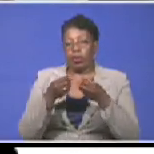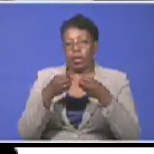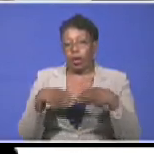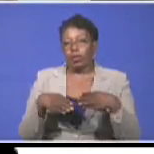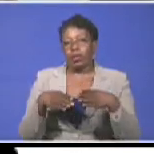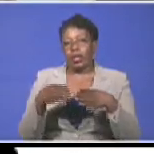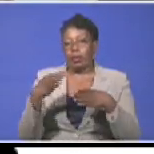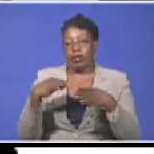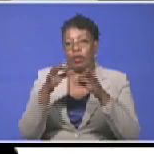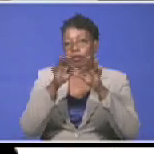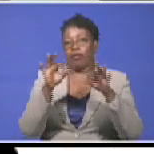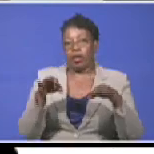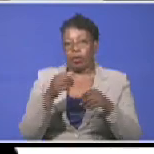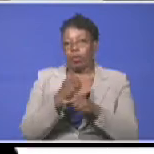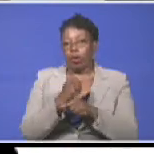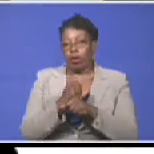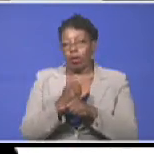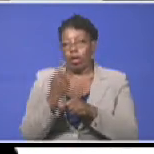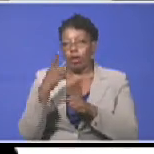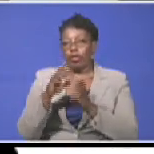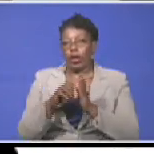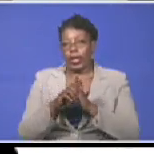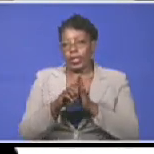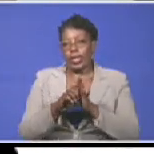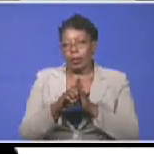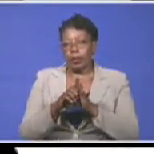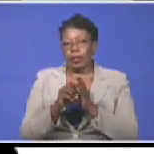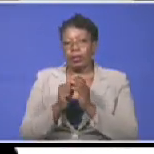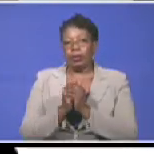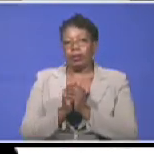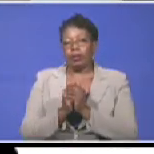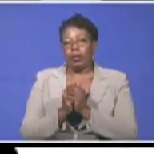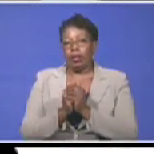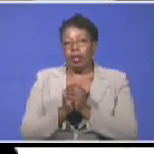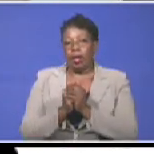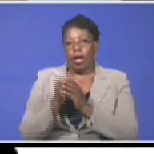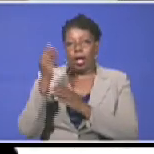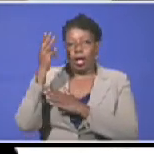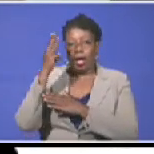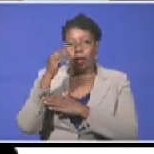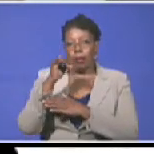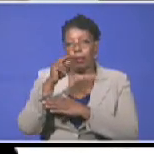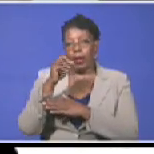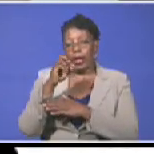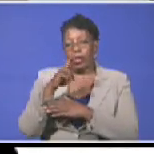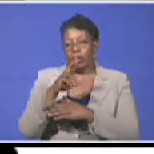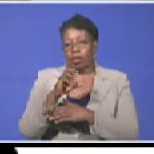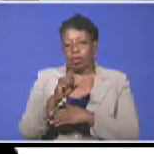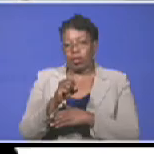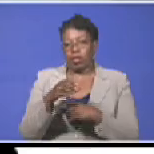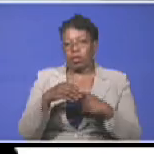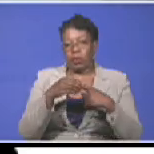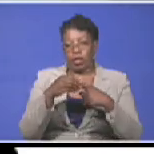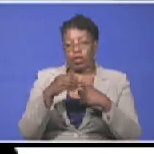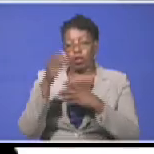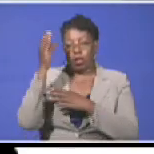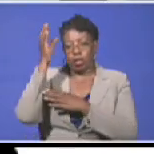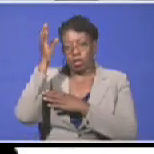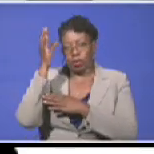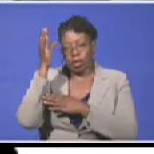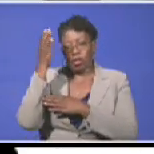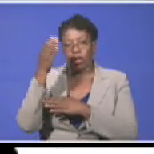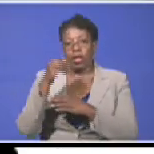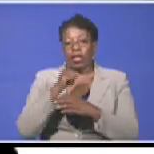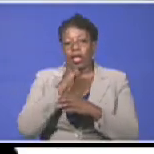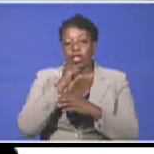do so. So, for example, unaccompanied minors are subjected to special consideration to make sure that they're